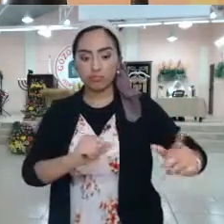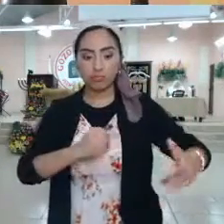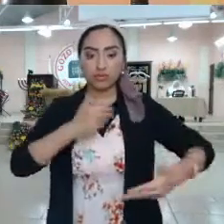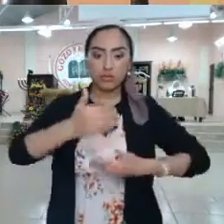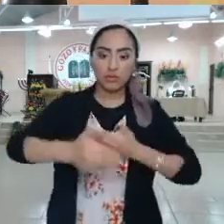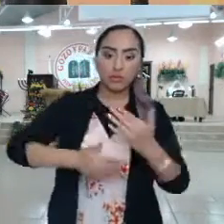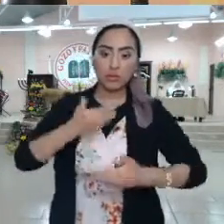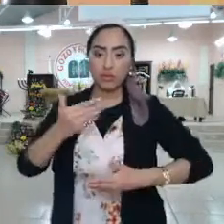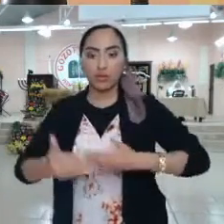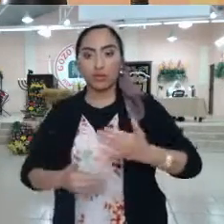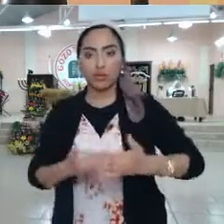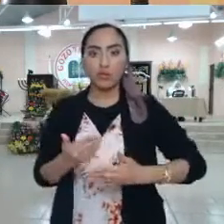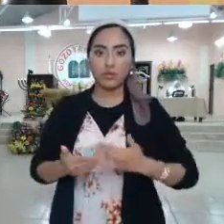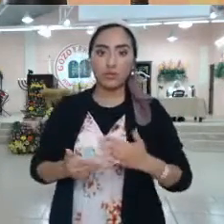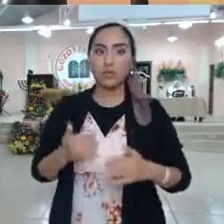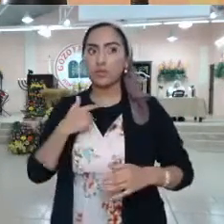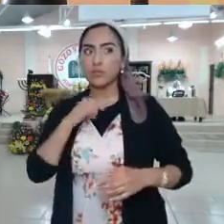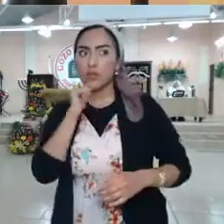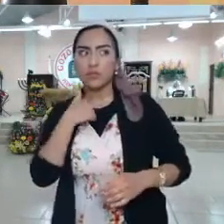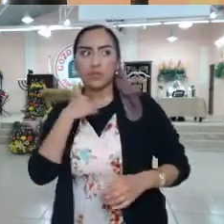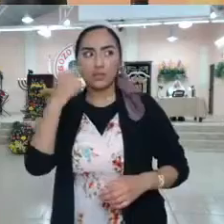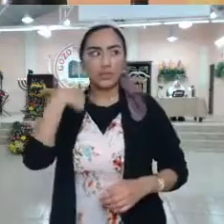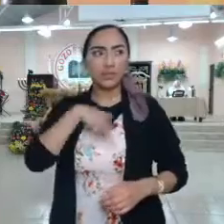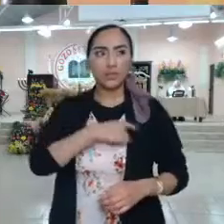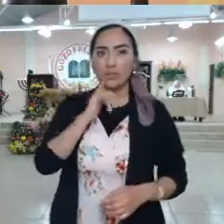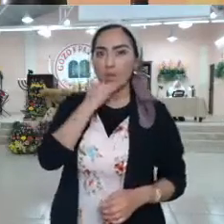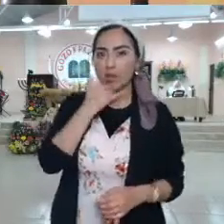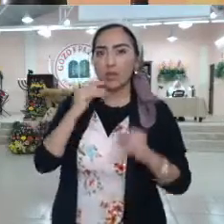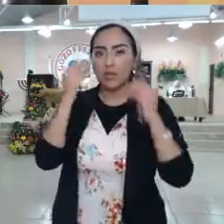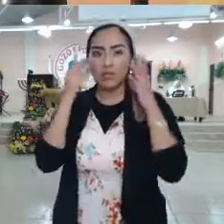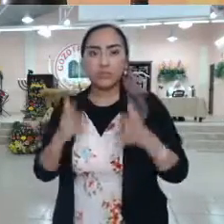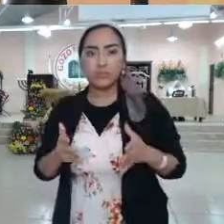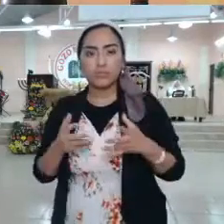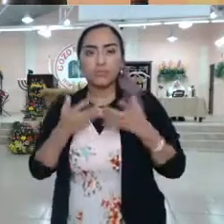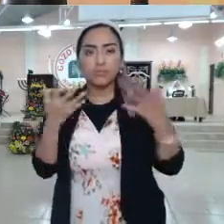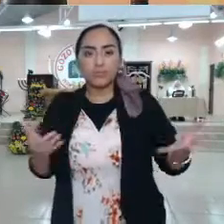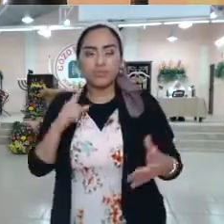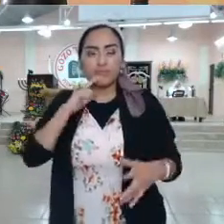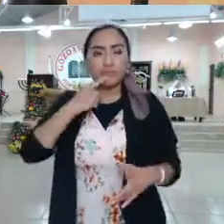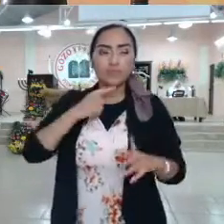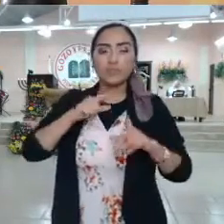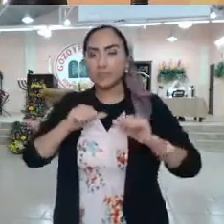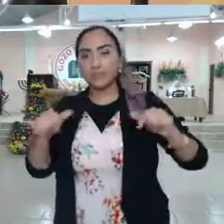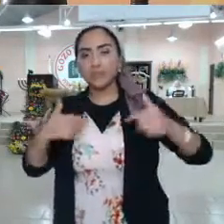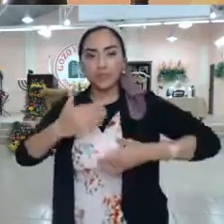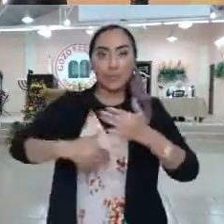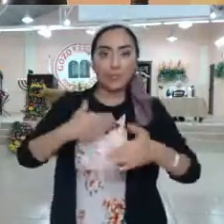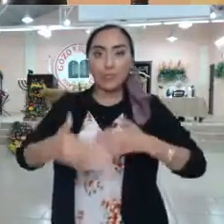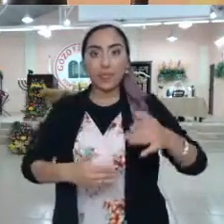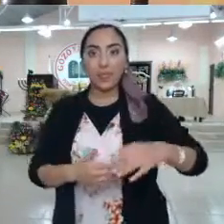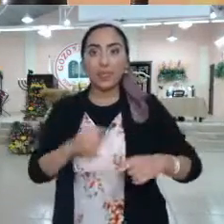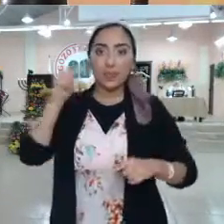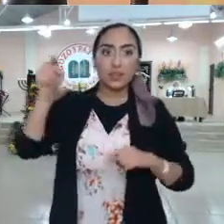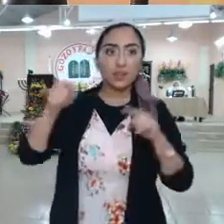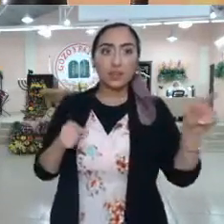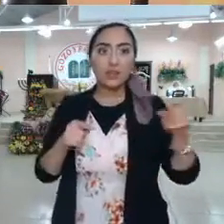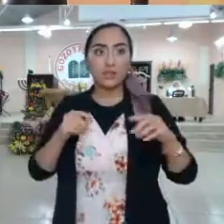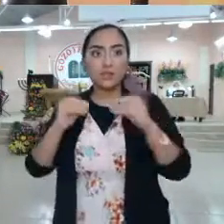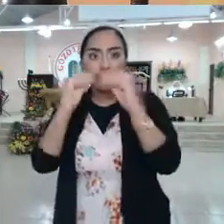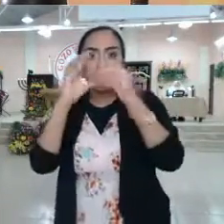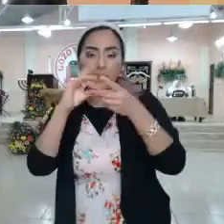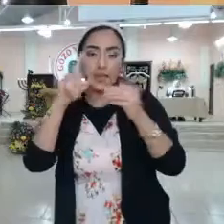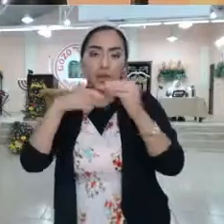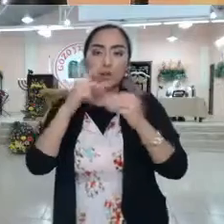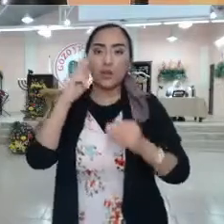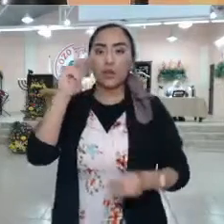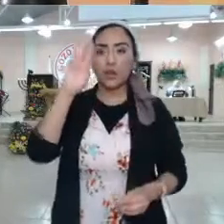start to gossip. Good. I think that they are wrong. The pastor, the Roy is really exaggerated, etc., etc. Look, they teach